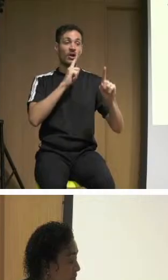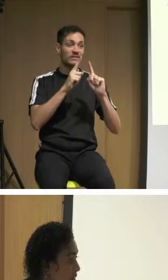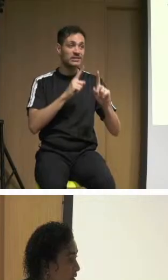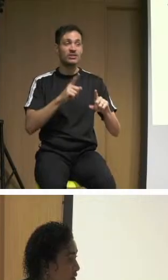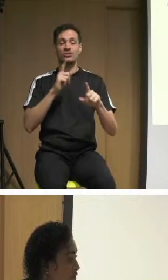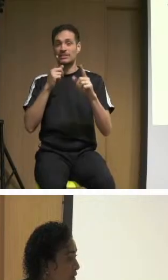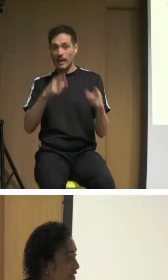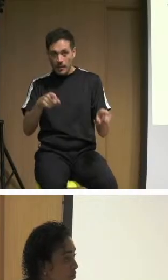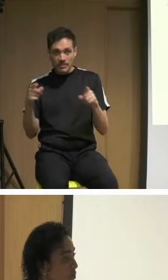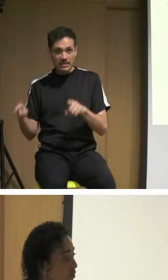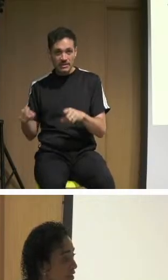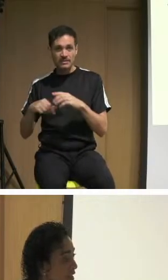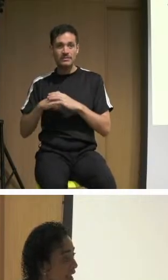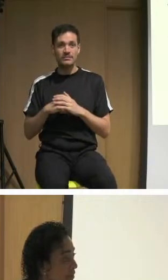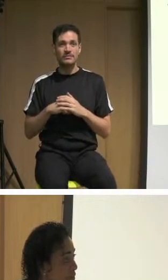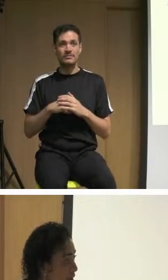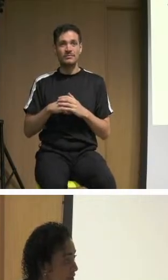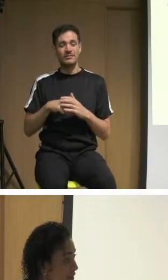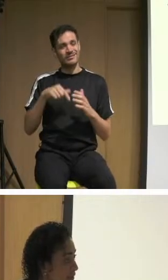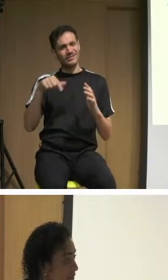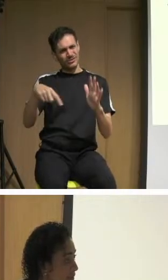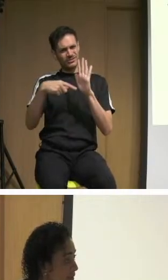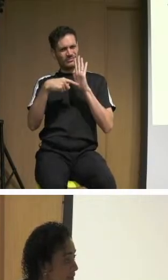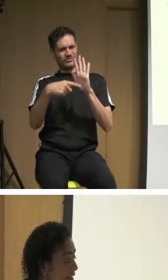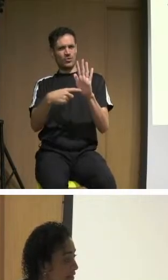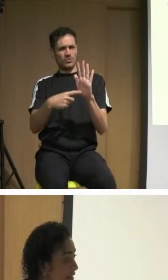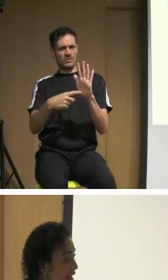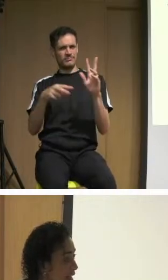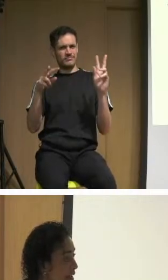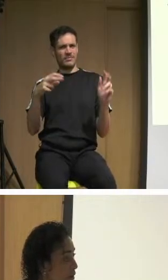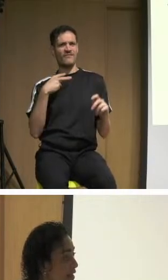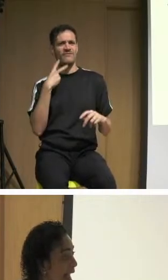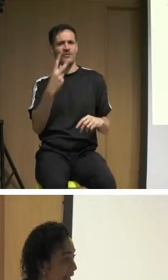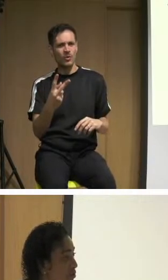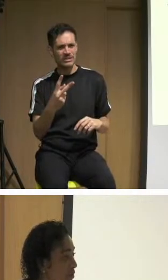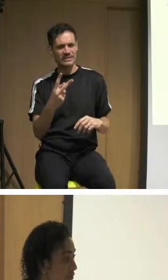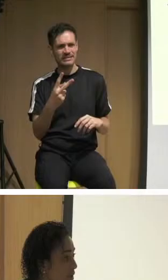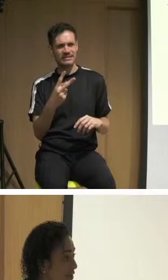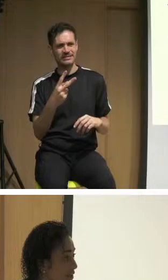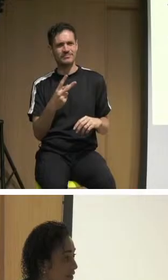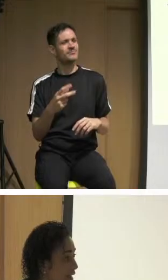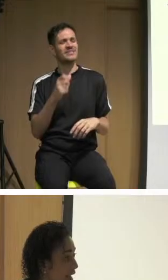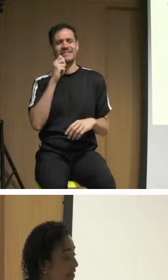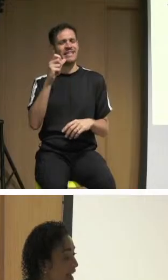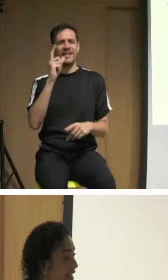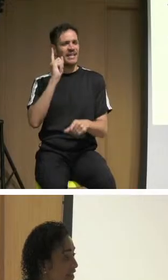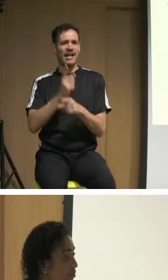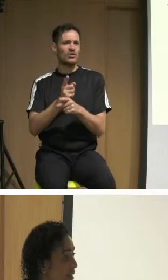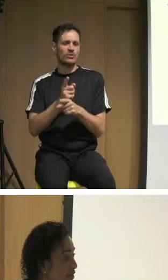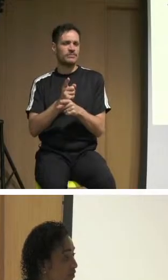commissioners. So it is presenting a voice that is not an accurate voice,